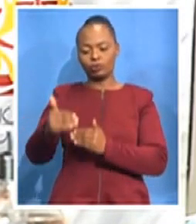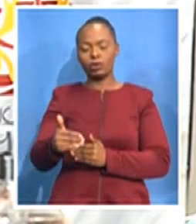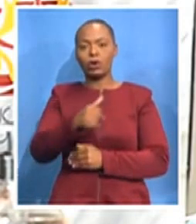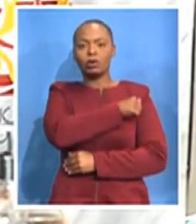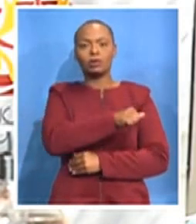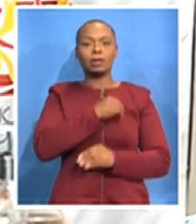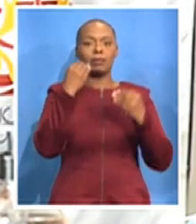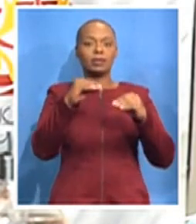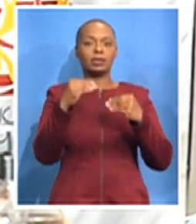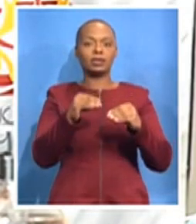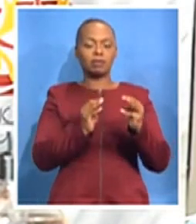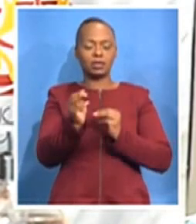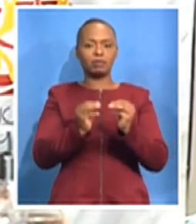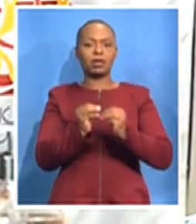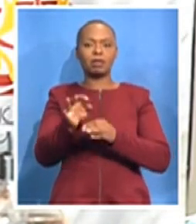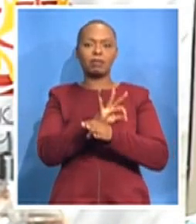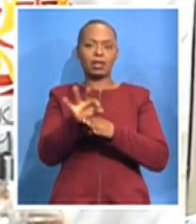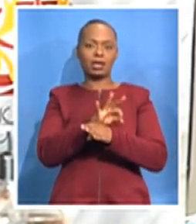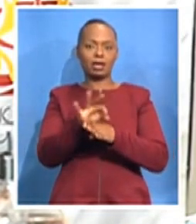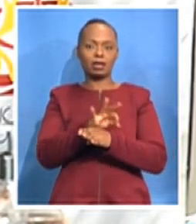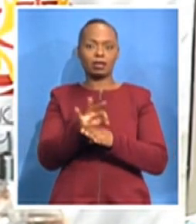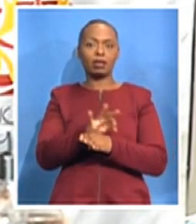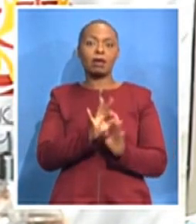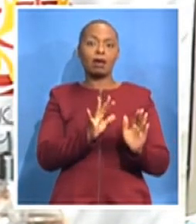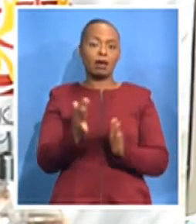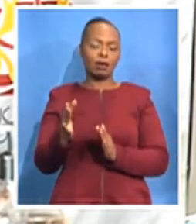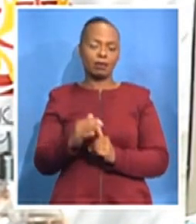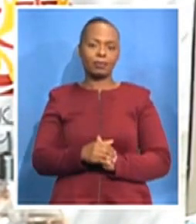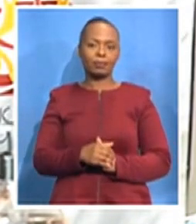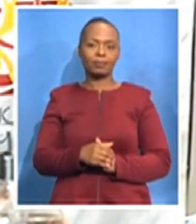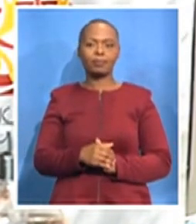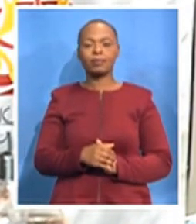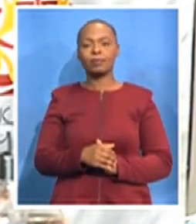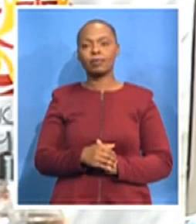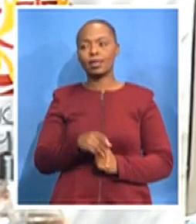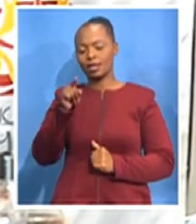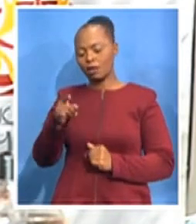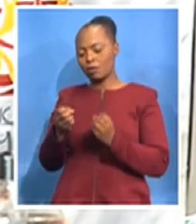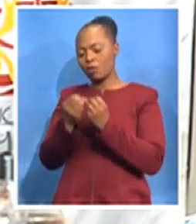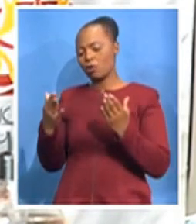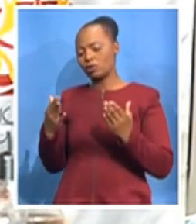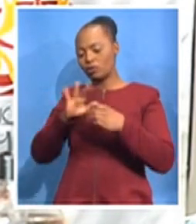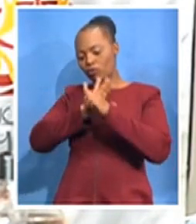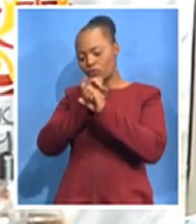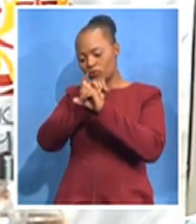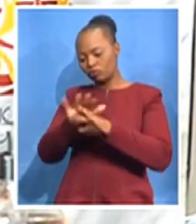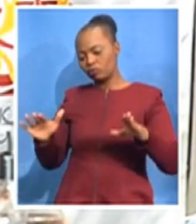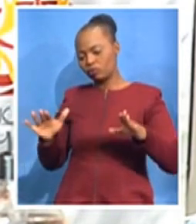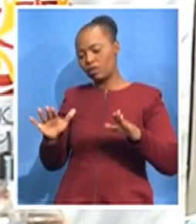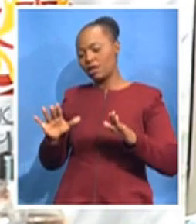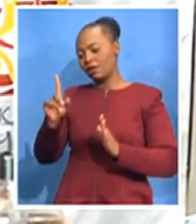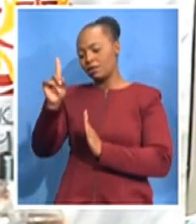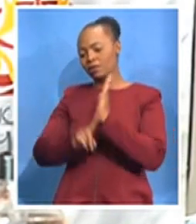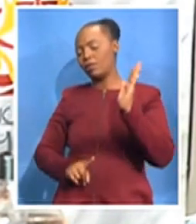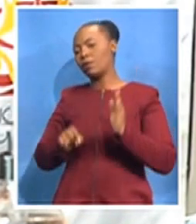in which elective surgery is phased in post-COVID-19, and ensure that there is sufficient ambulances